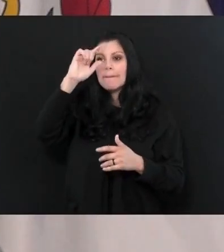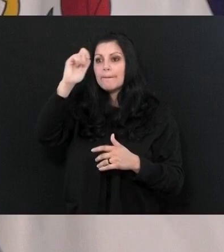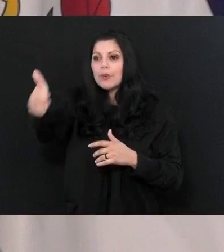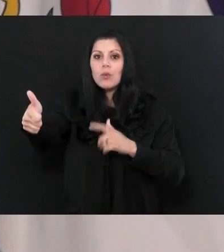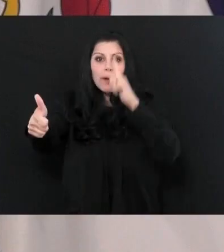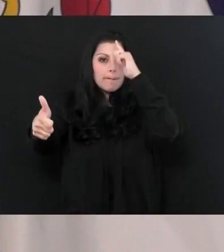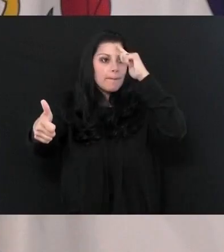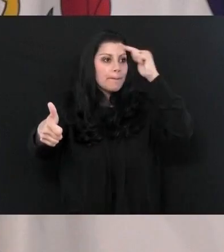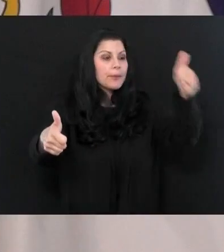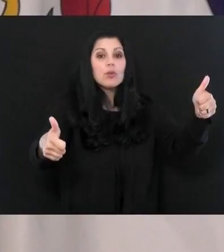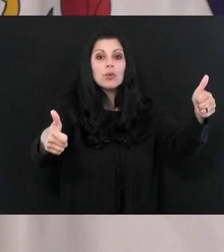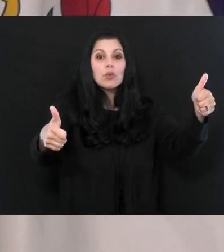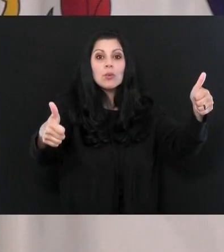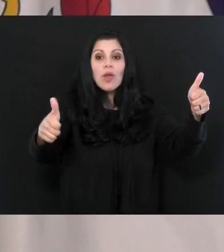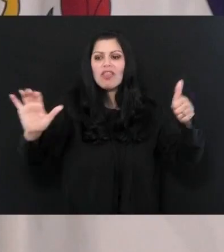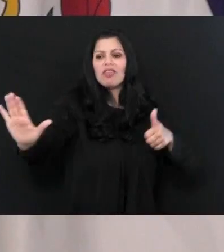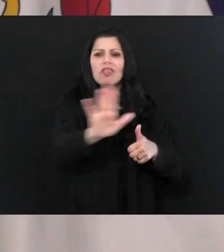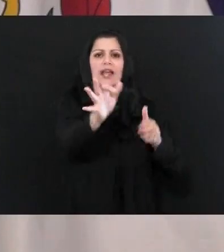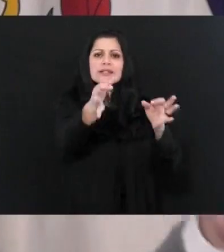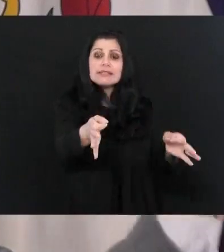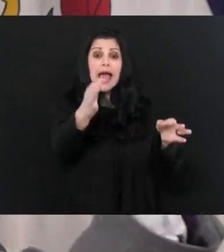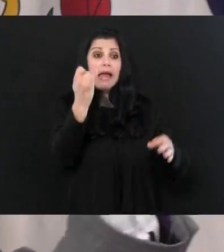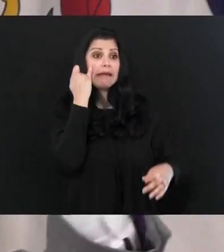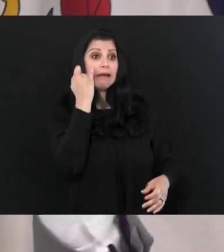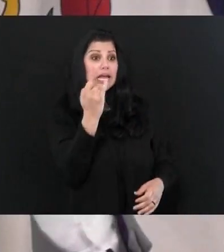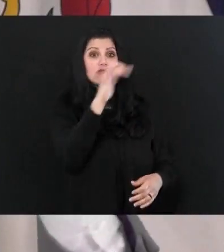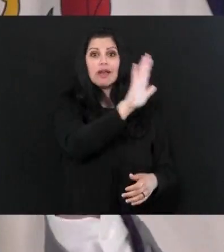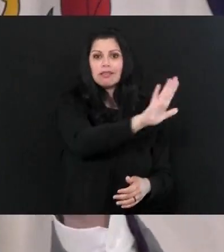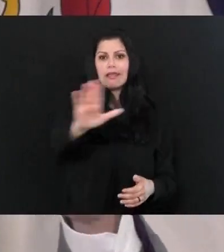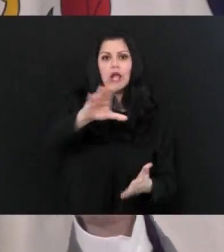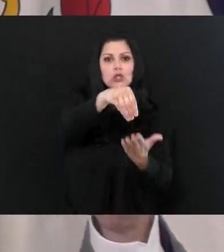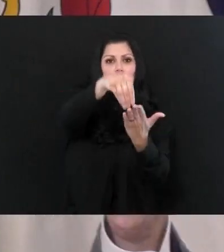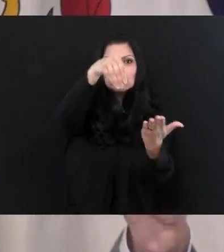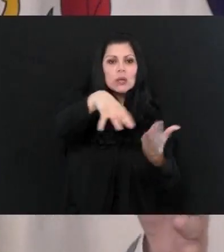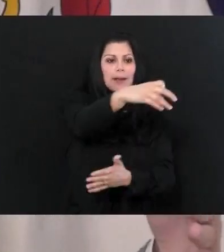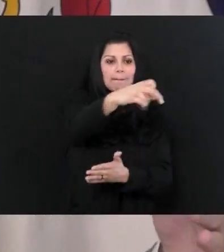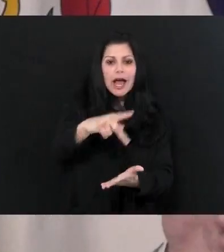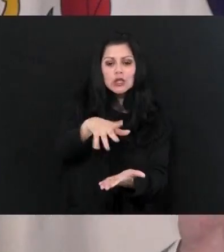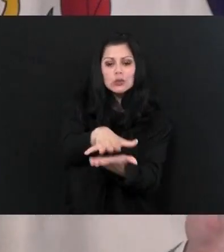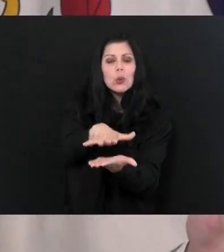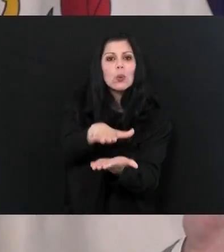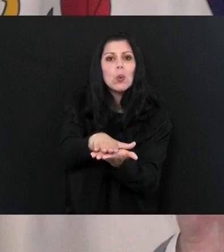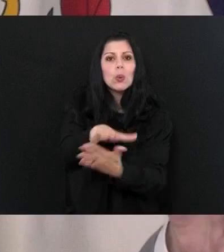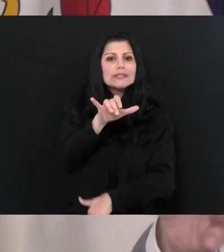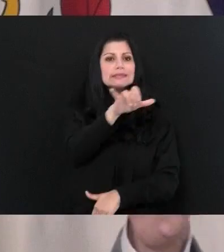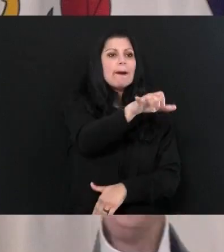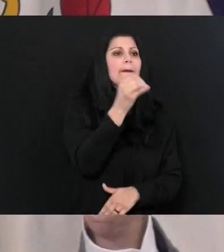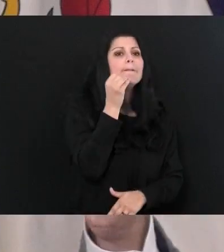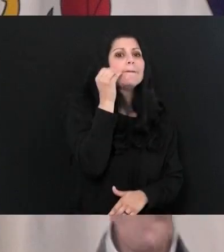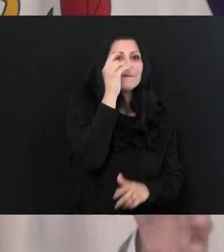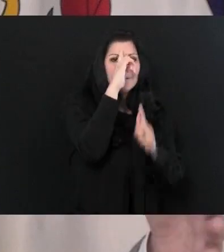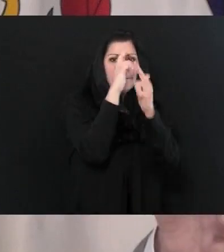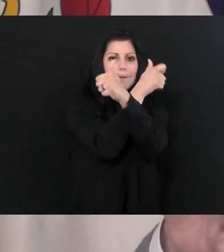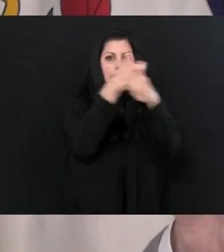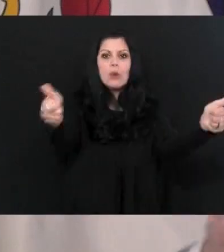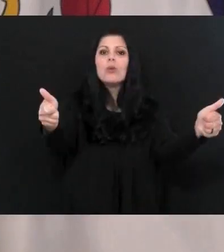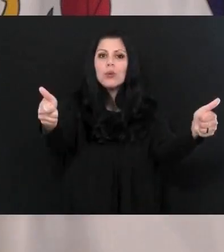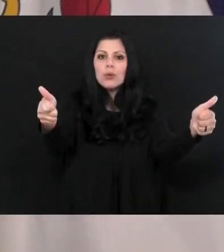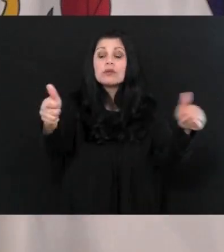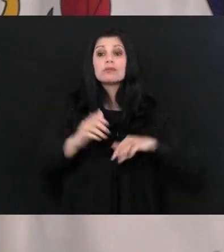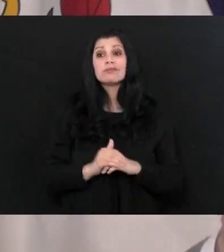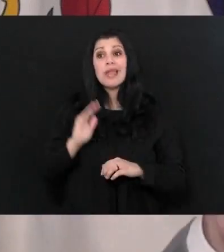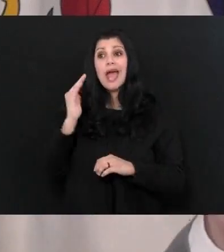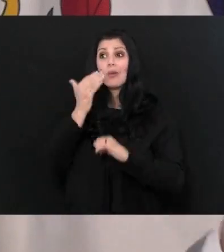to send their kids to school or not, all the way down to giving the local boards